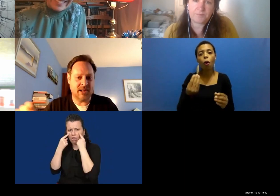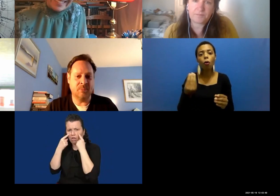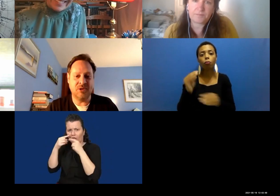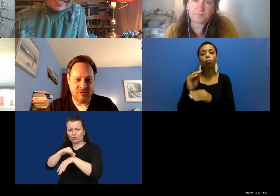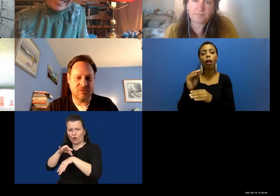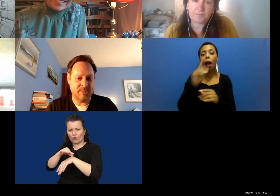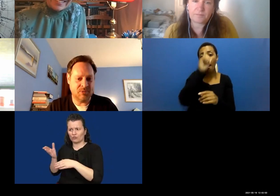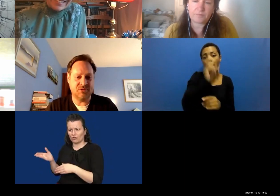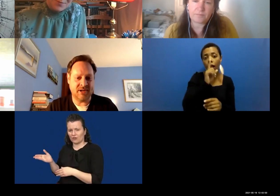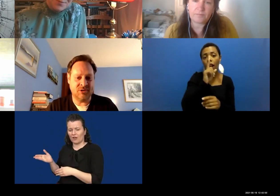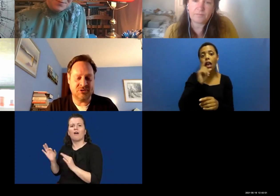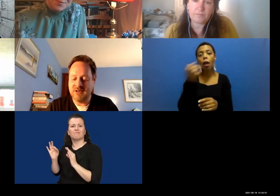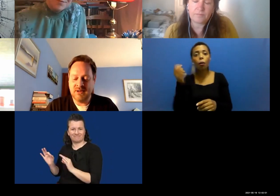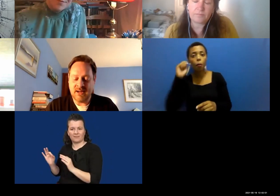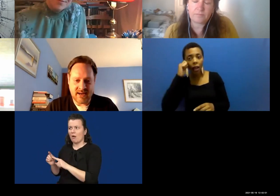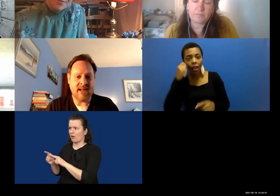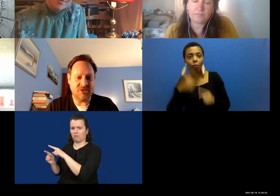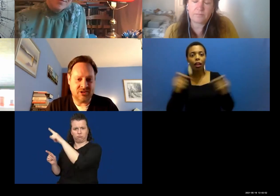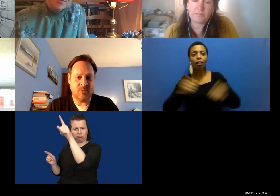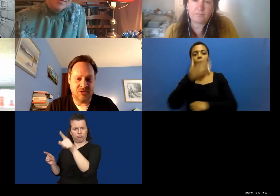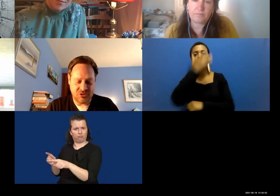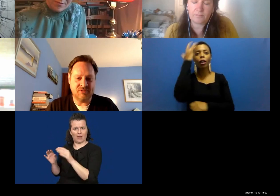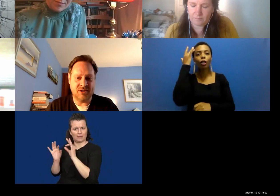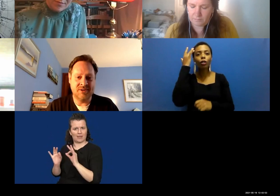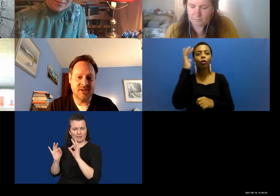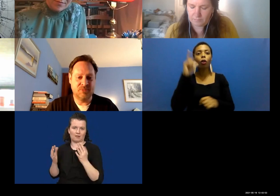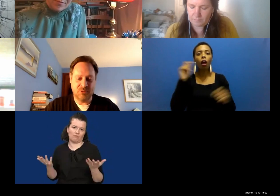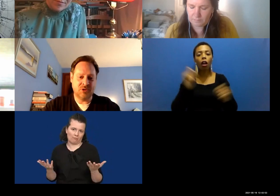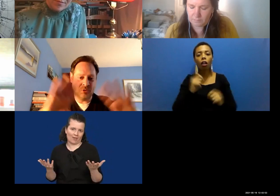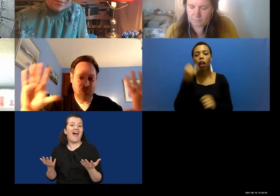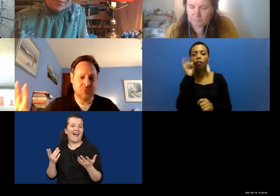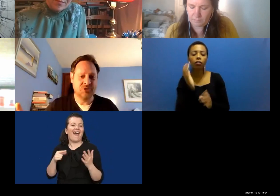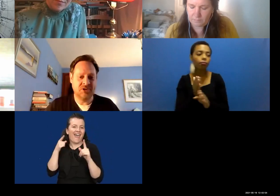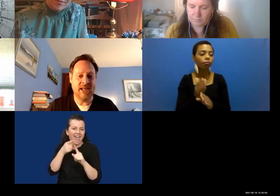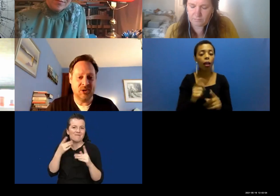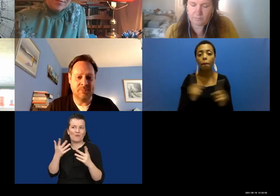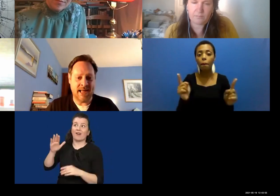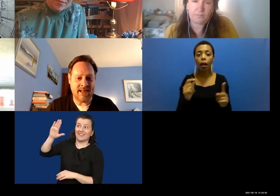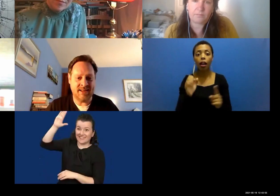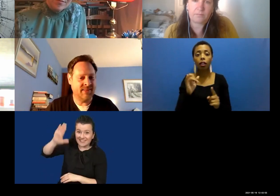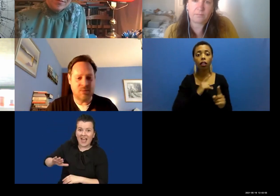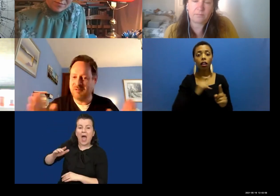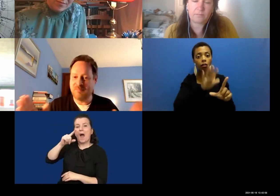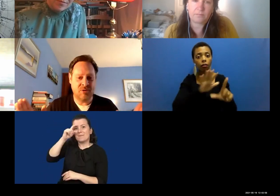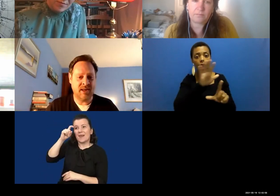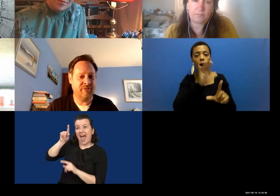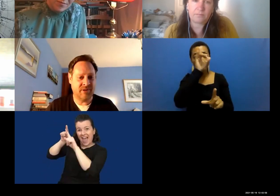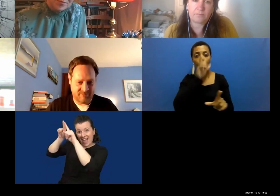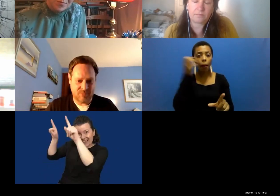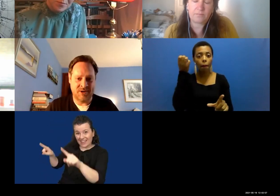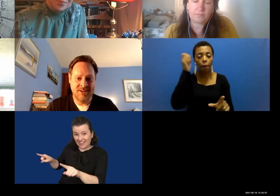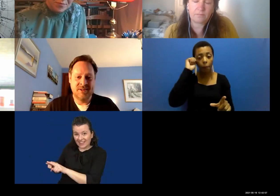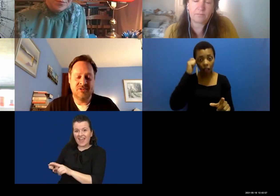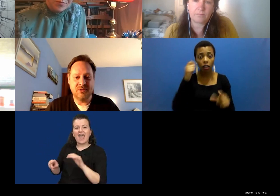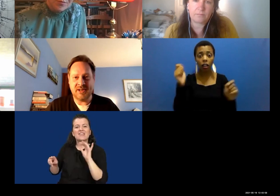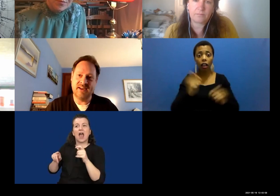because that'll be good for people with sight loss. And actually what we should have done is put the whole board in yellow and black, and that would have been great for